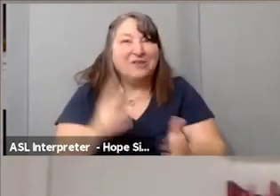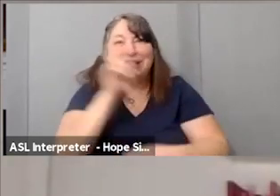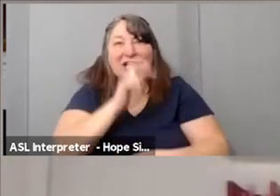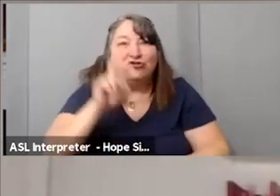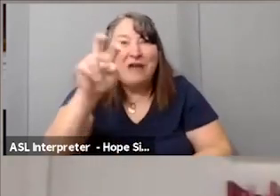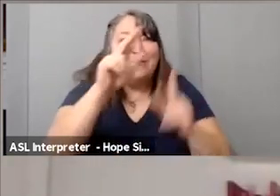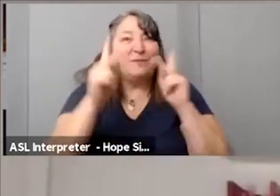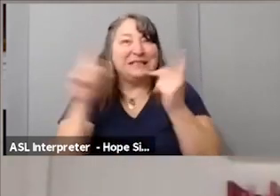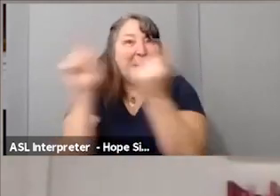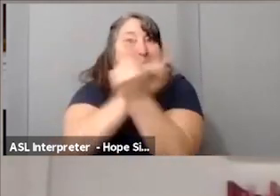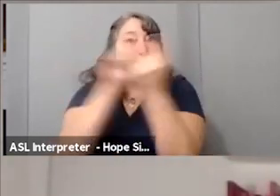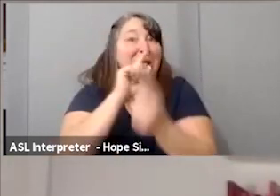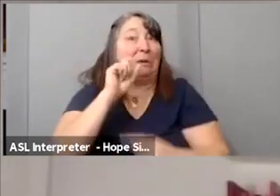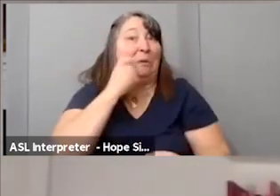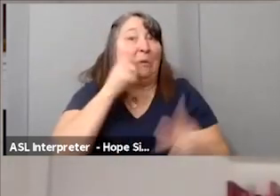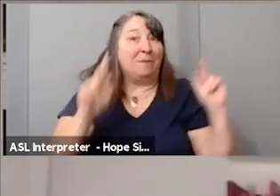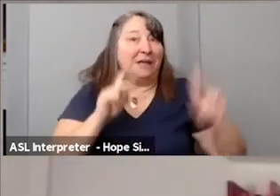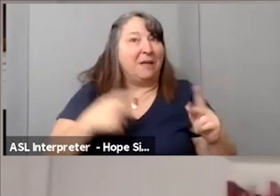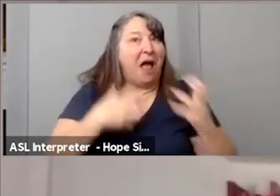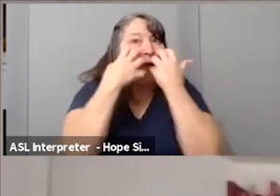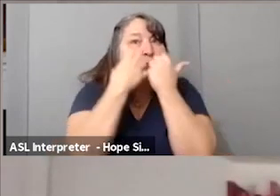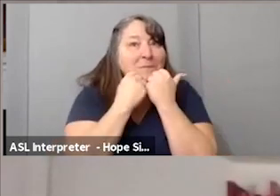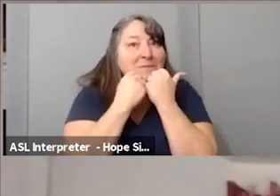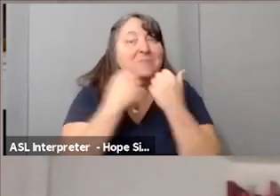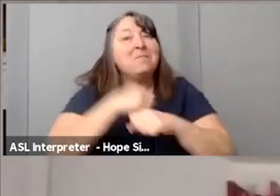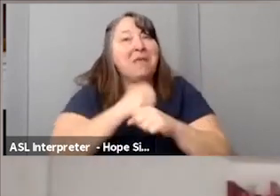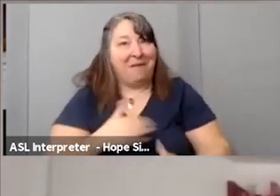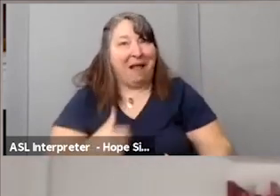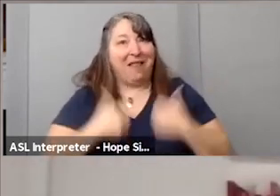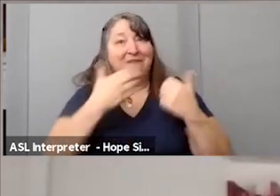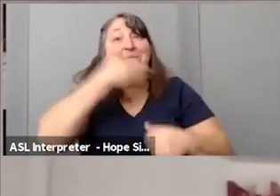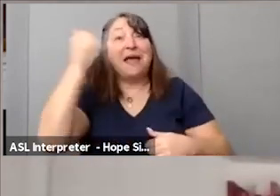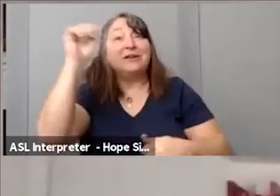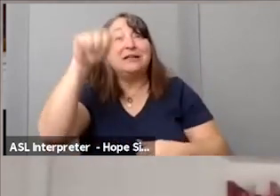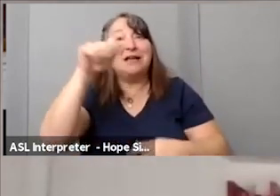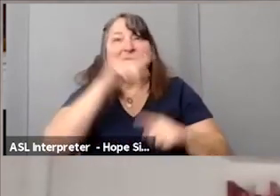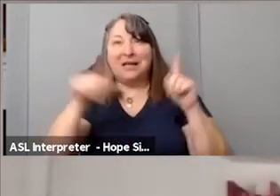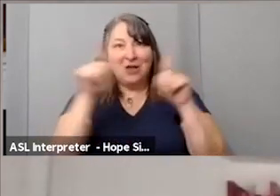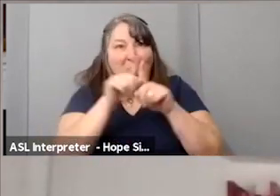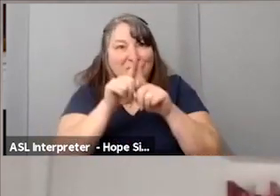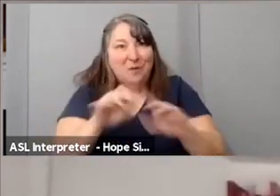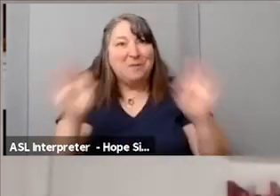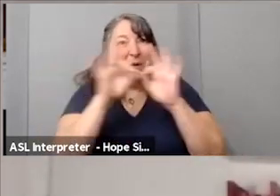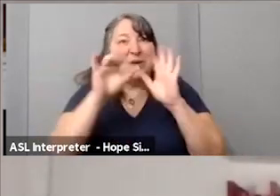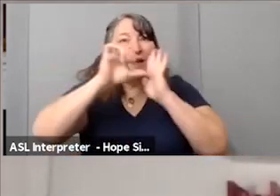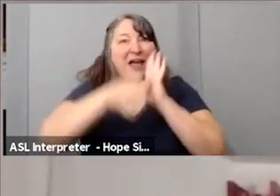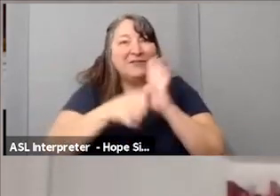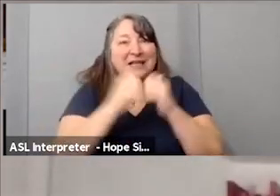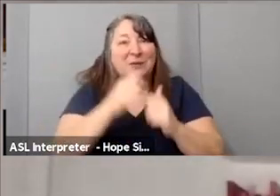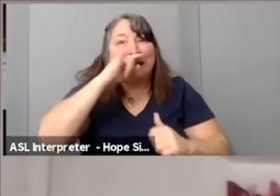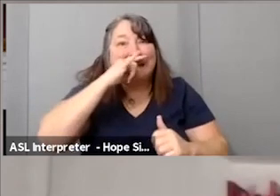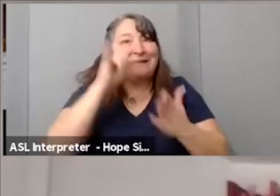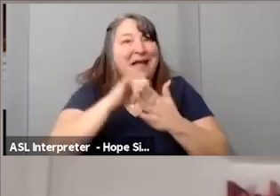meet cool people, which I value extremely and has made my life so much better. But I think it's also so important to emphasize for kids that that is not